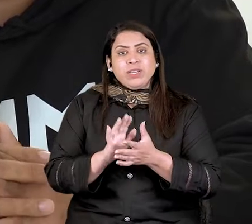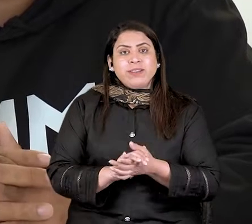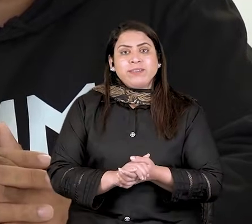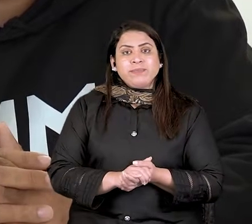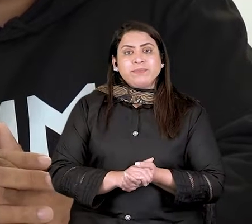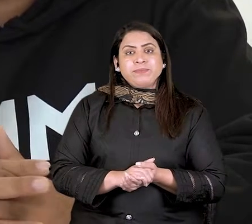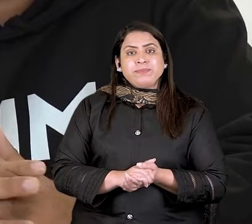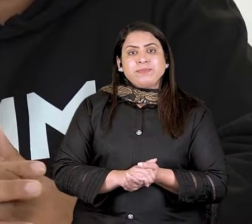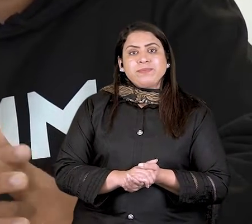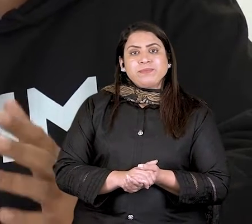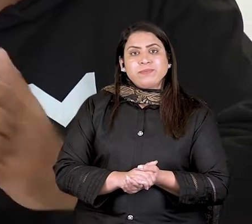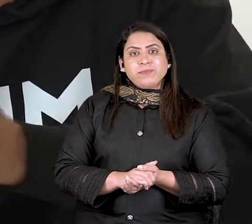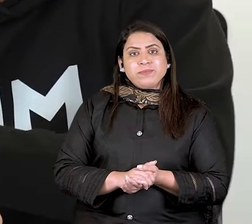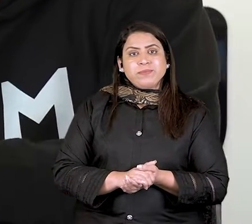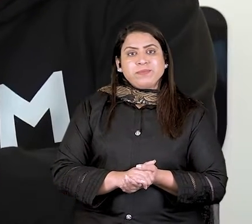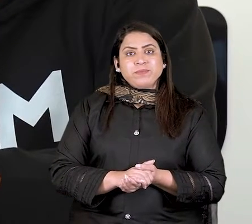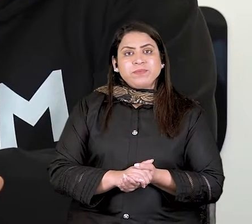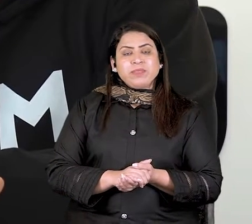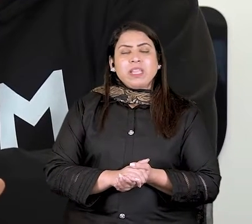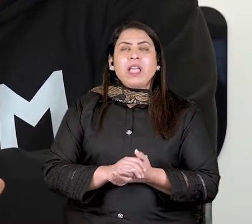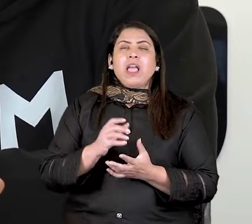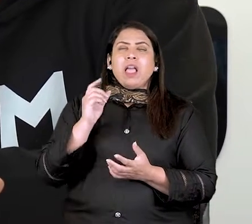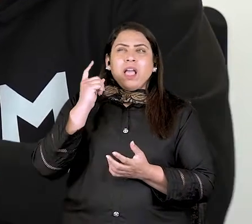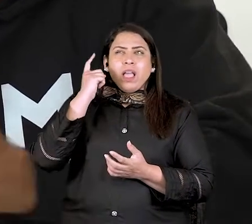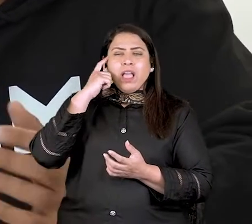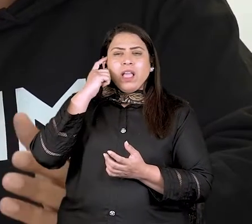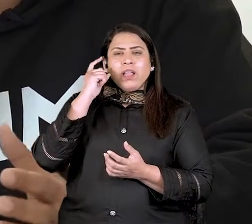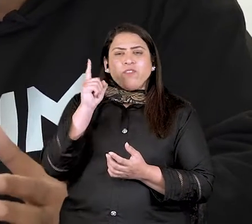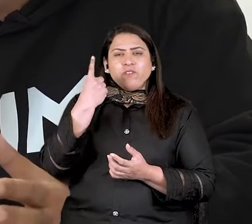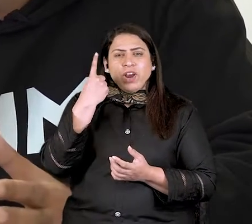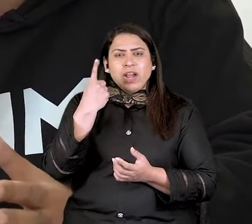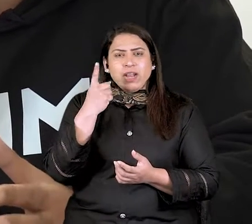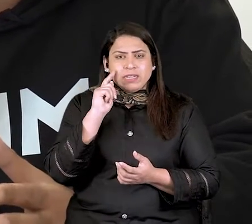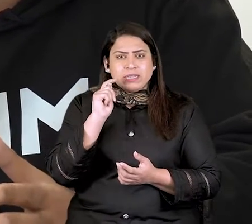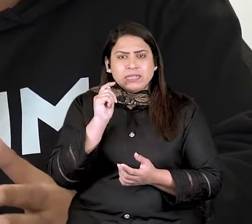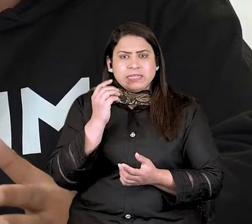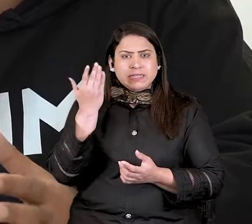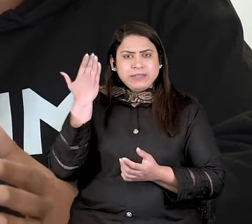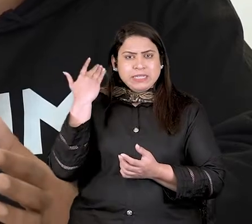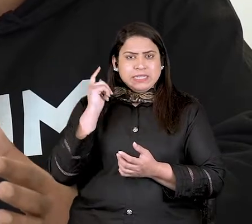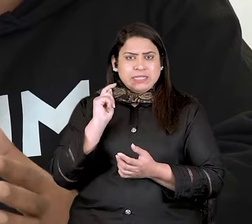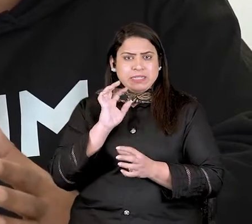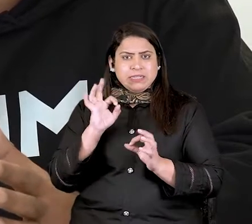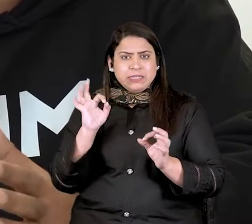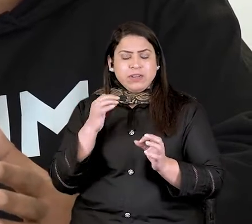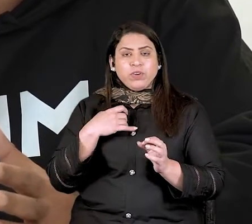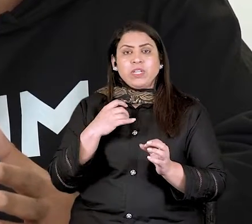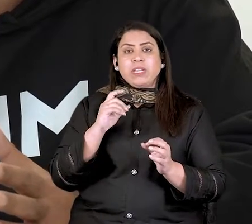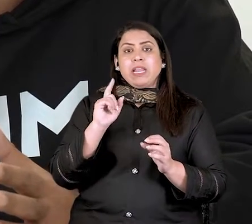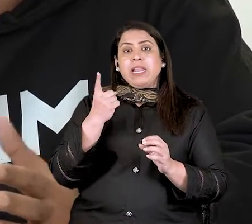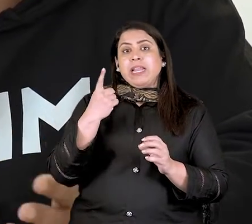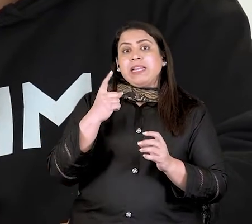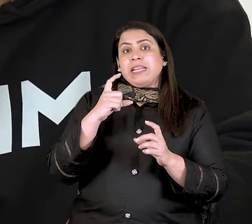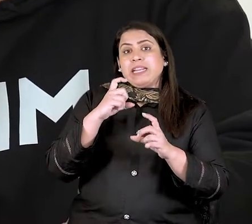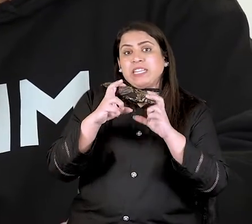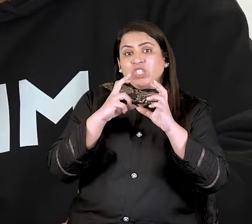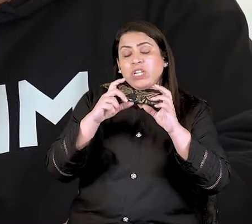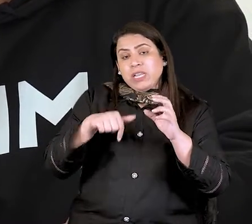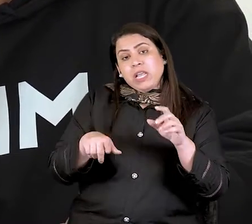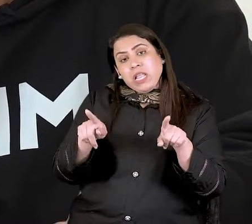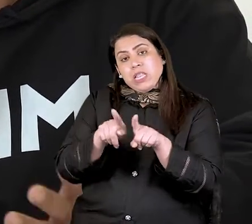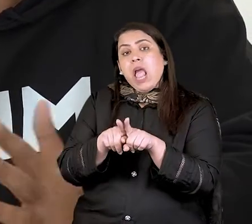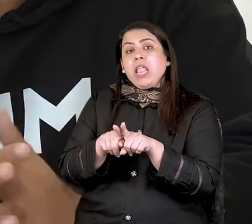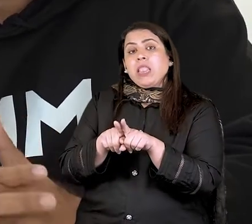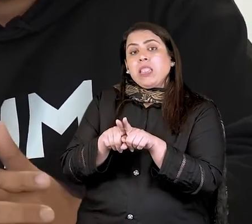us, it was, for me, and I think Kashif is very similar with me on this conversation, is simplicity was the key. I